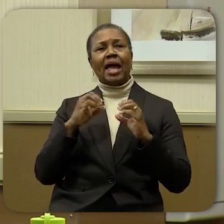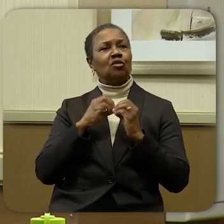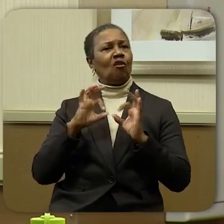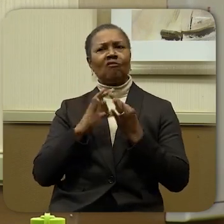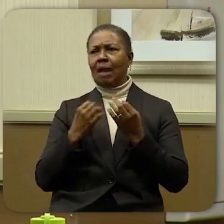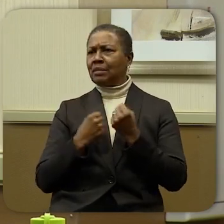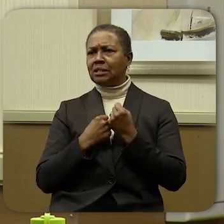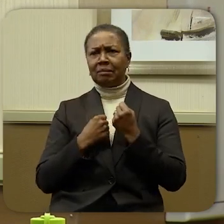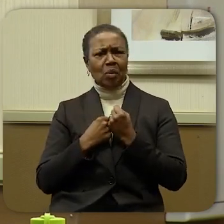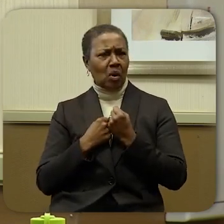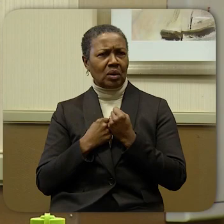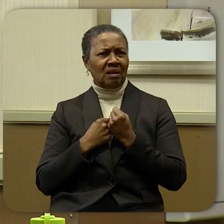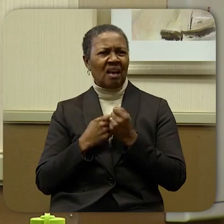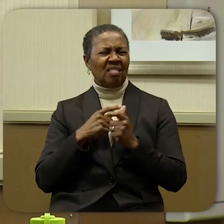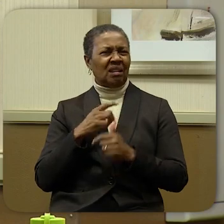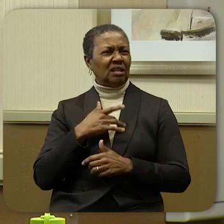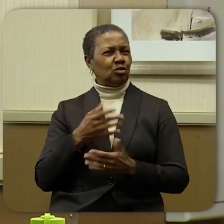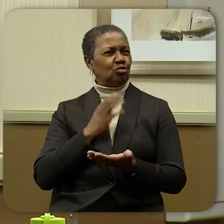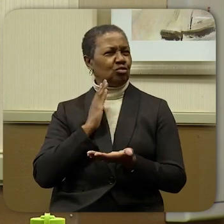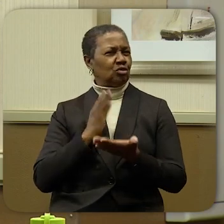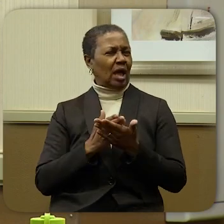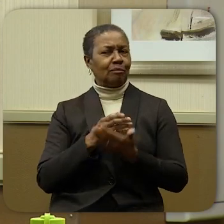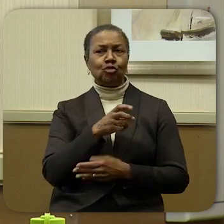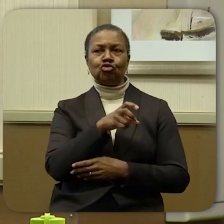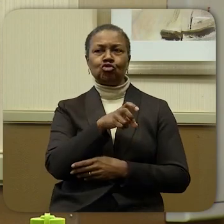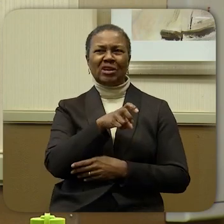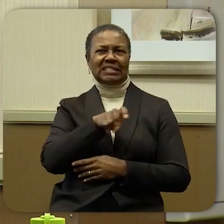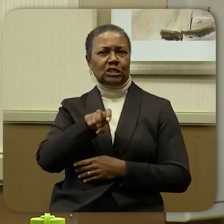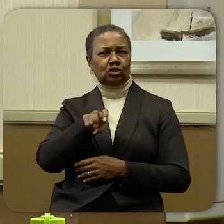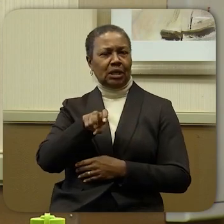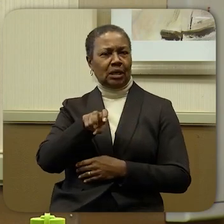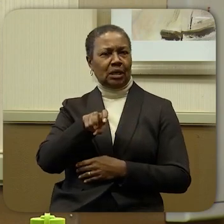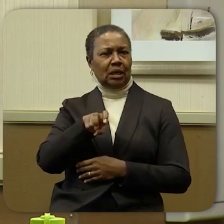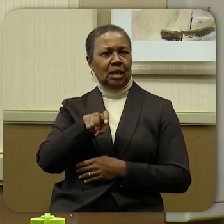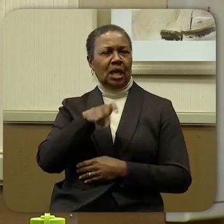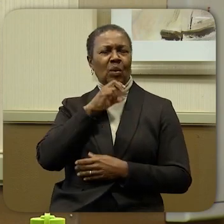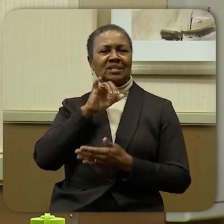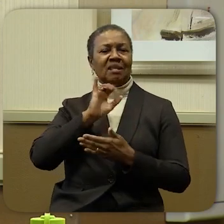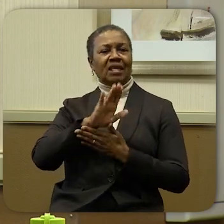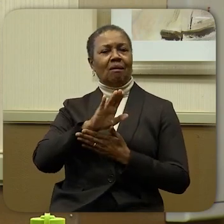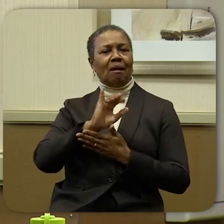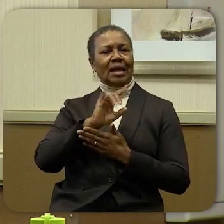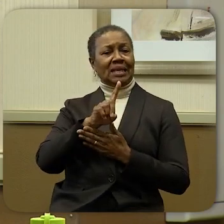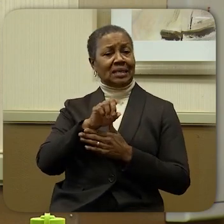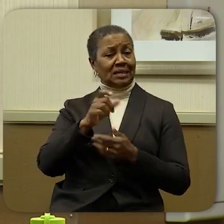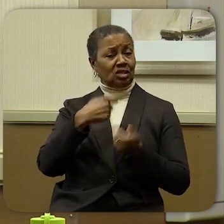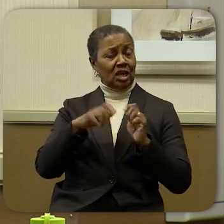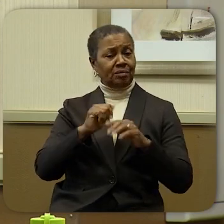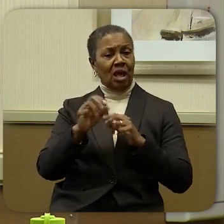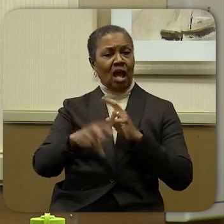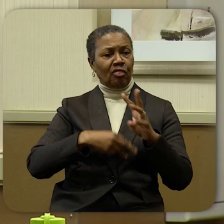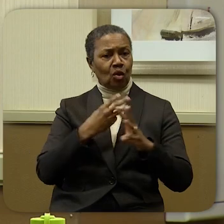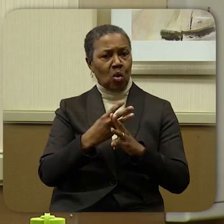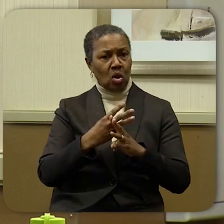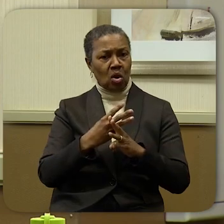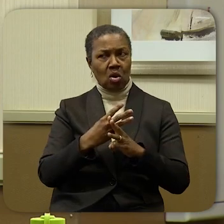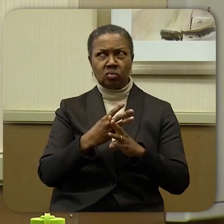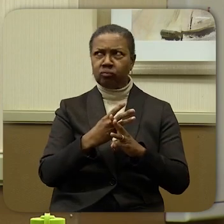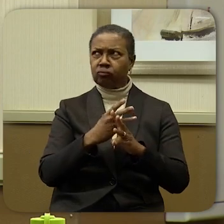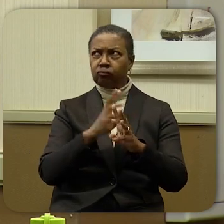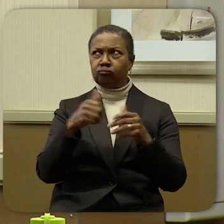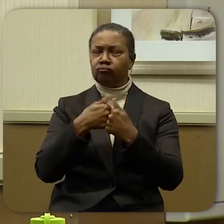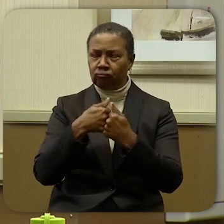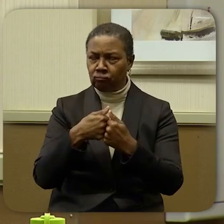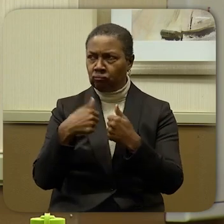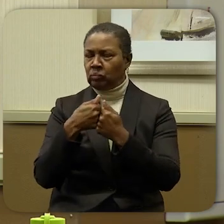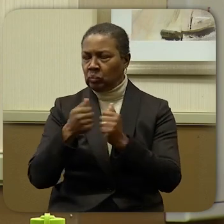family support. So it wasn't that necessarily their identity changed, but the world was too challenging for them